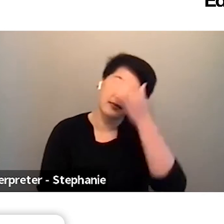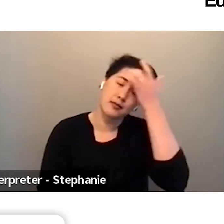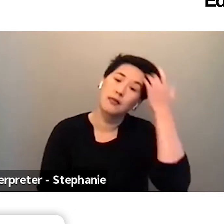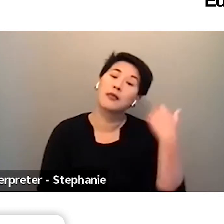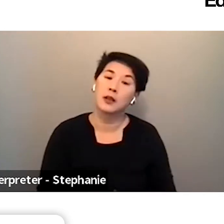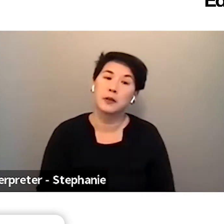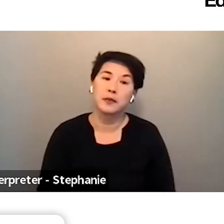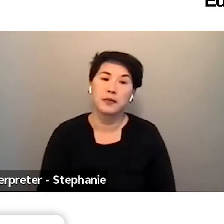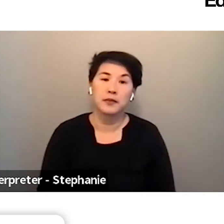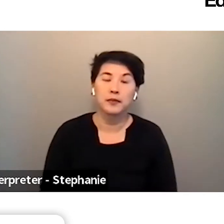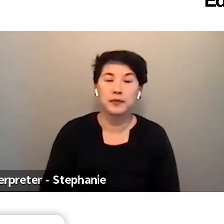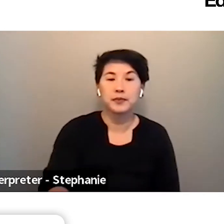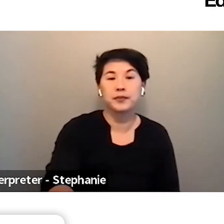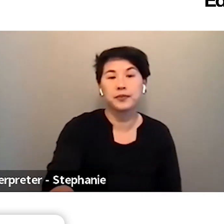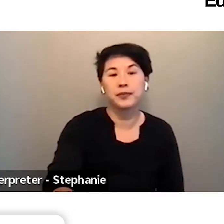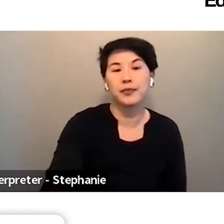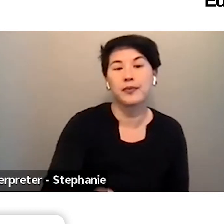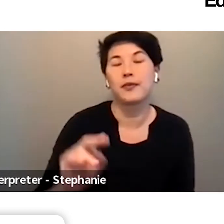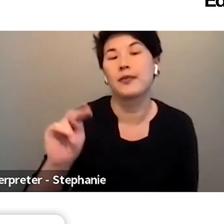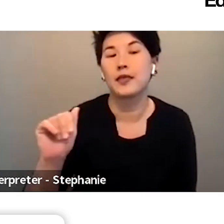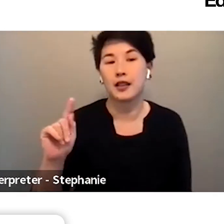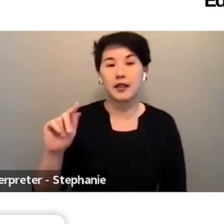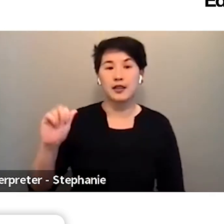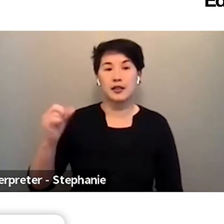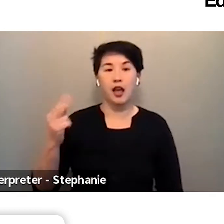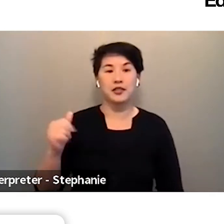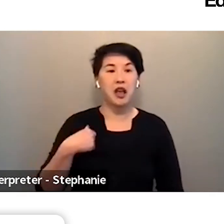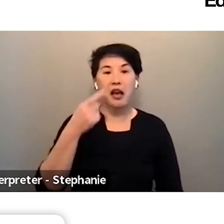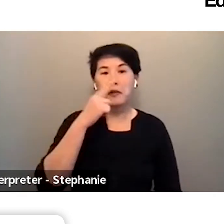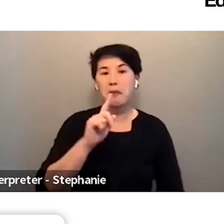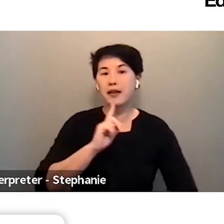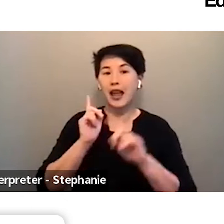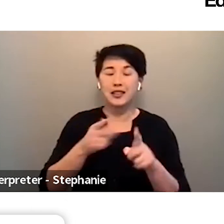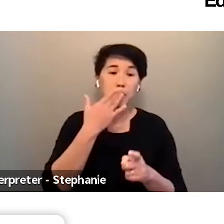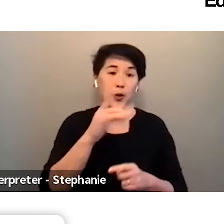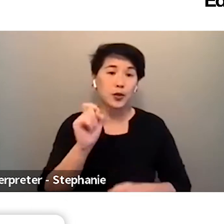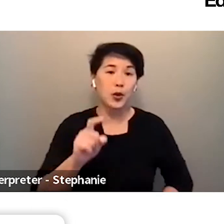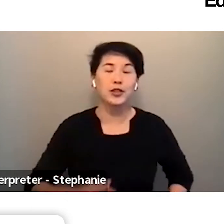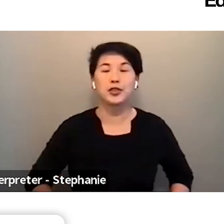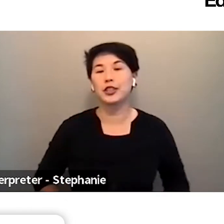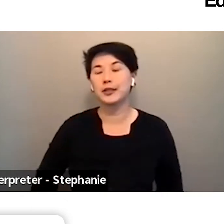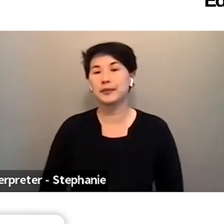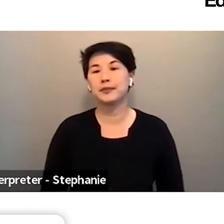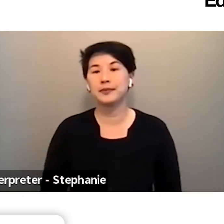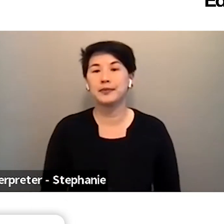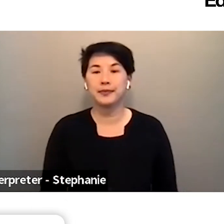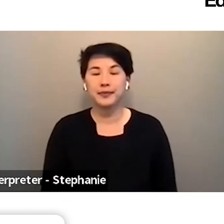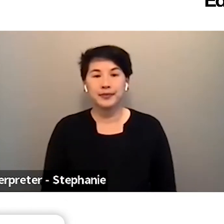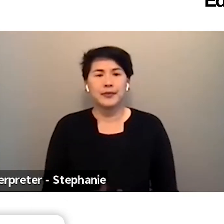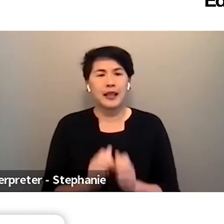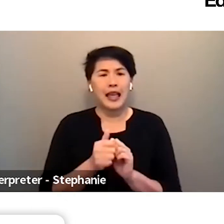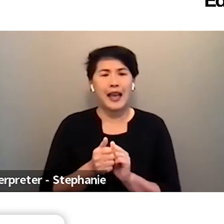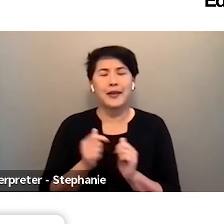I don't mind going. I mean, Yeah, I'm trying please. to think about it. It's a really good question about how to kind of make it, ancestral.